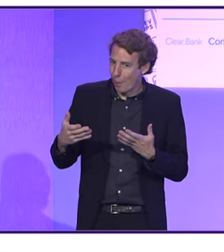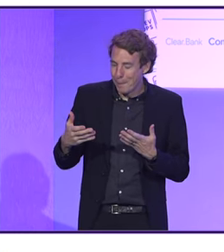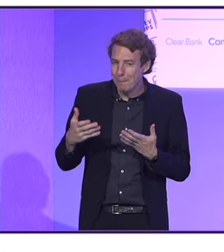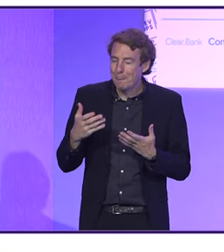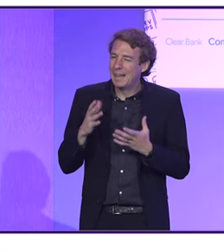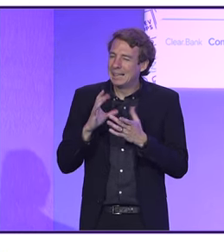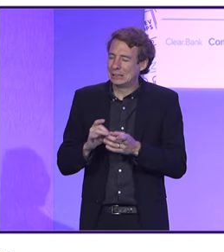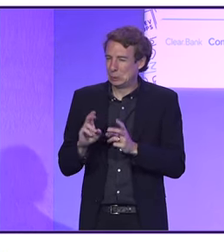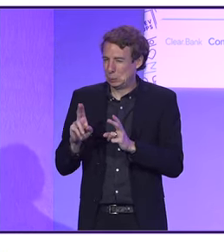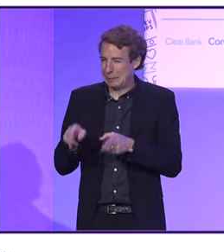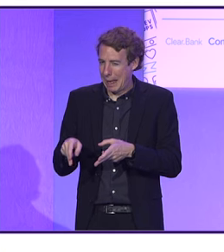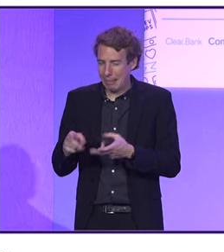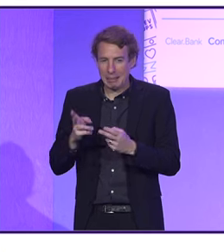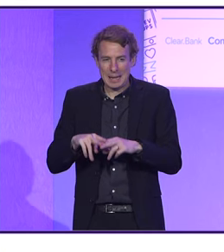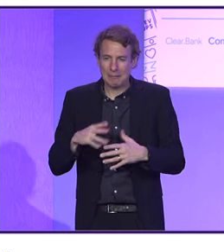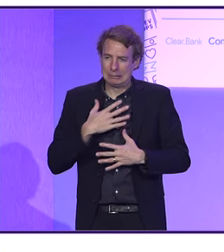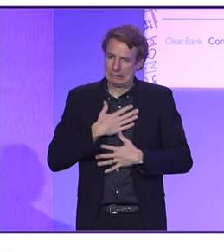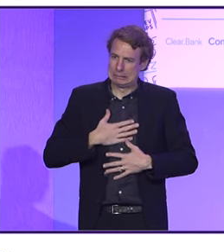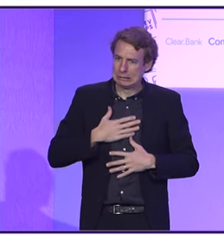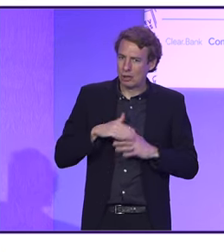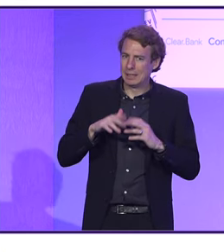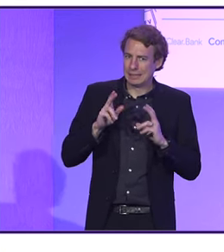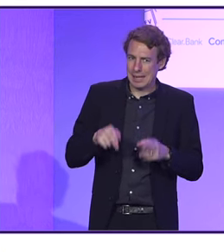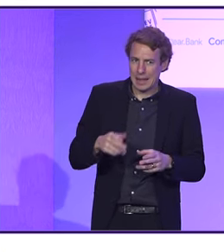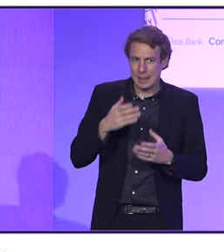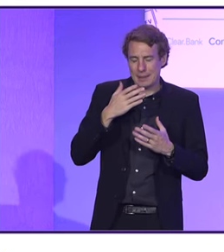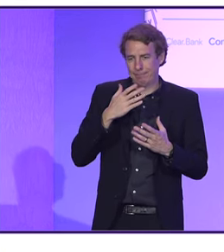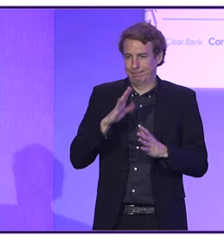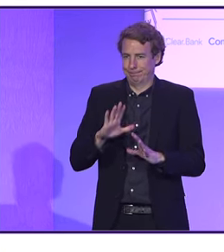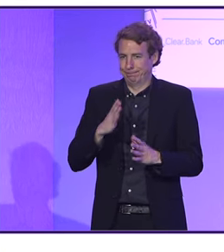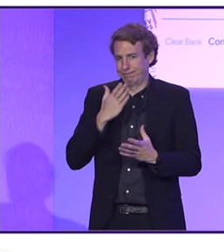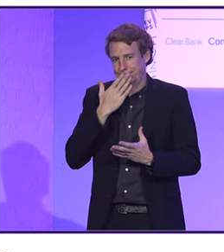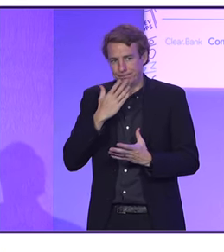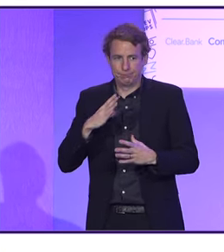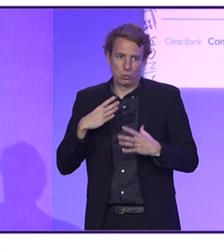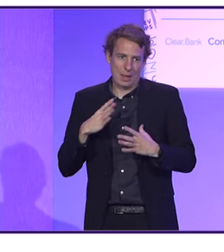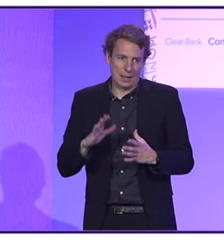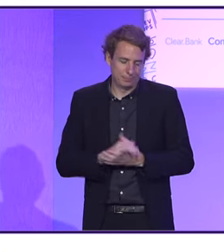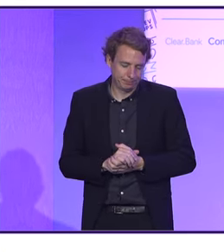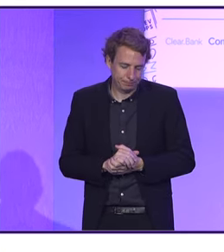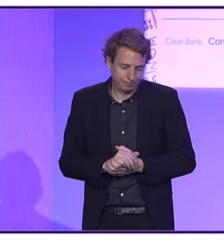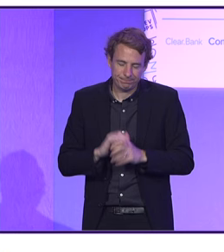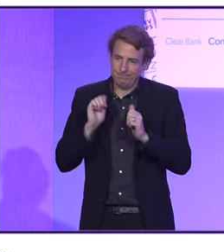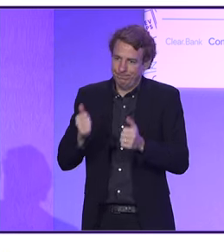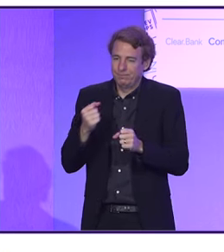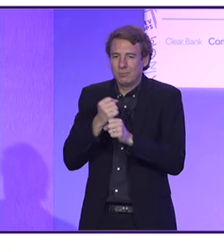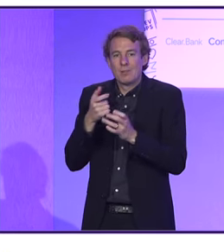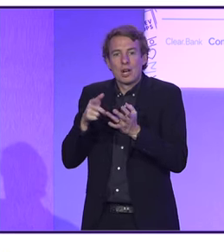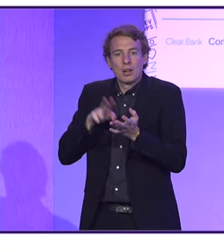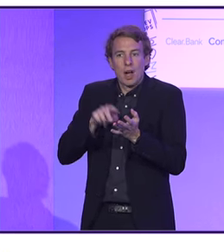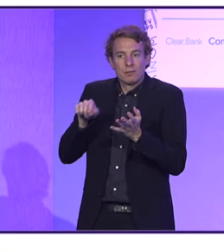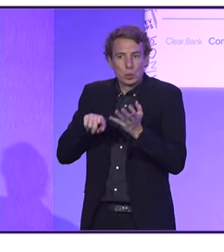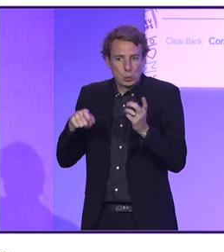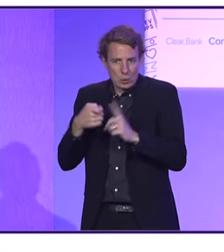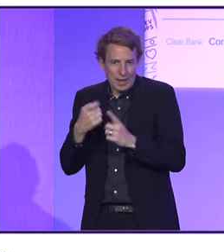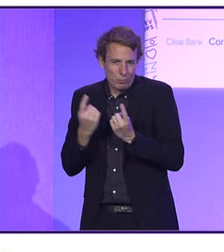bothers you, prepare yourself. So with that said, let's talk about an early history of the GovUK product. So I said sort of